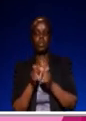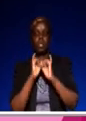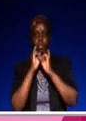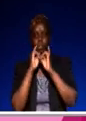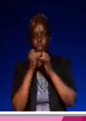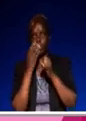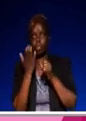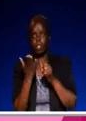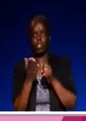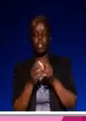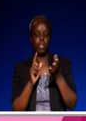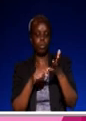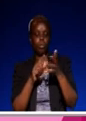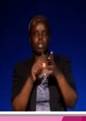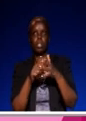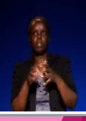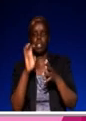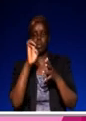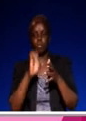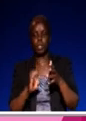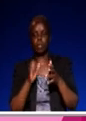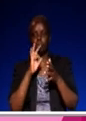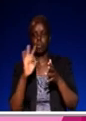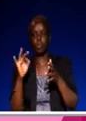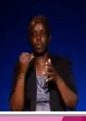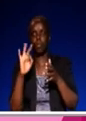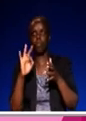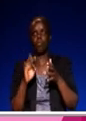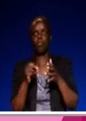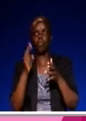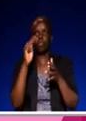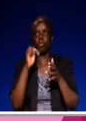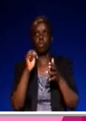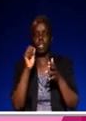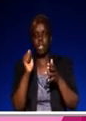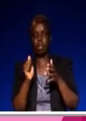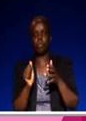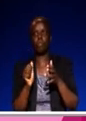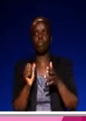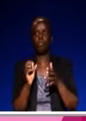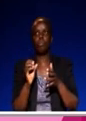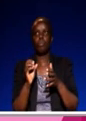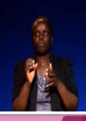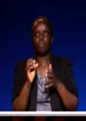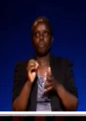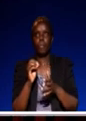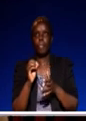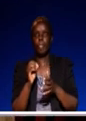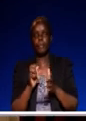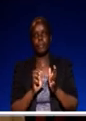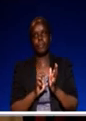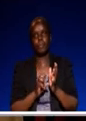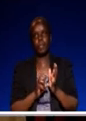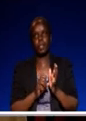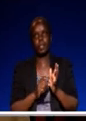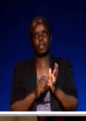the empirical formula of sodium oxide. So let's look at that scenario, and we start by looking